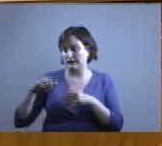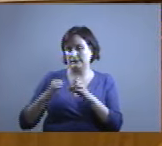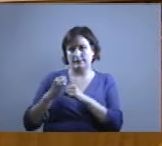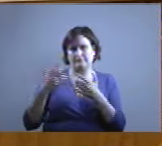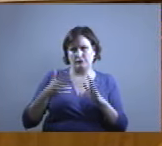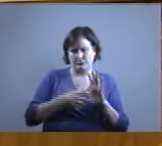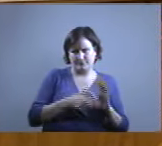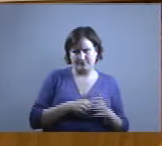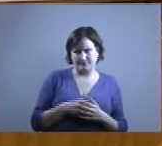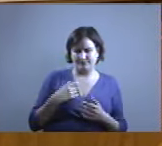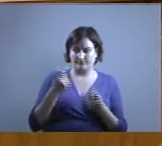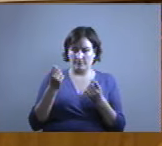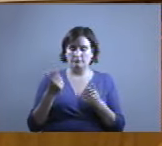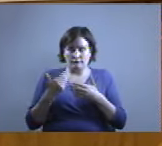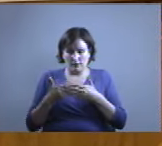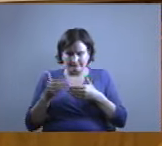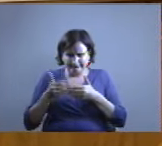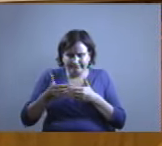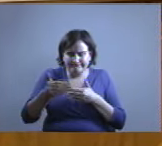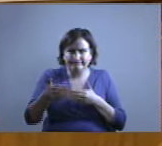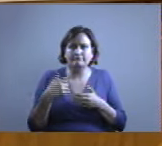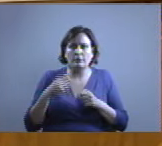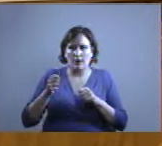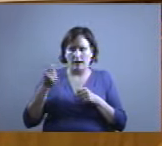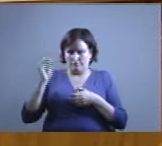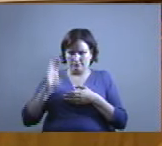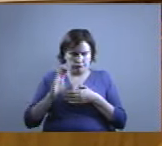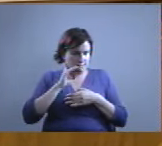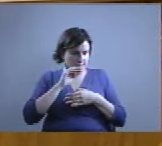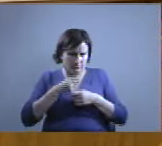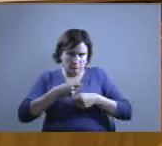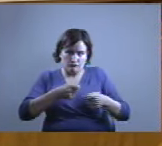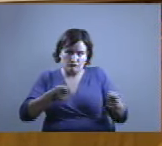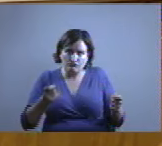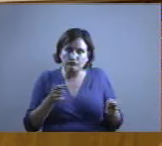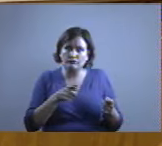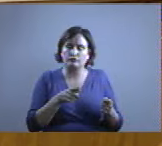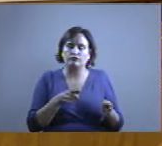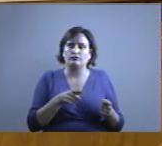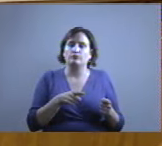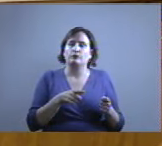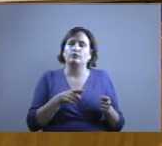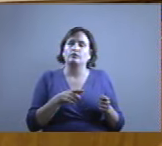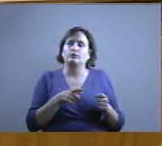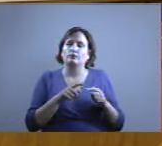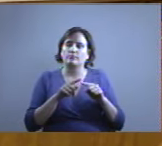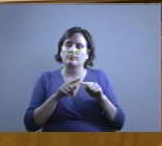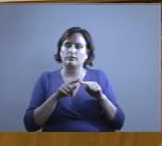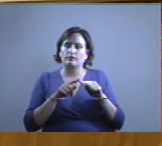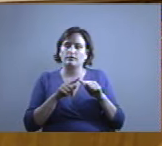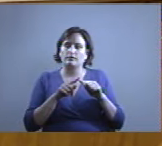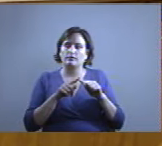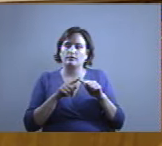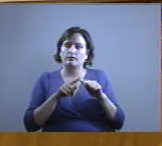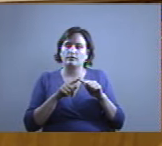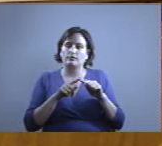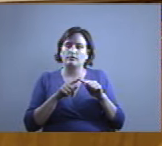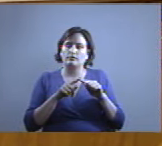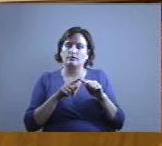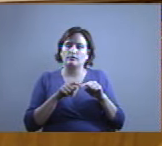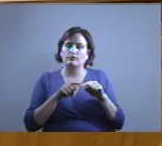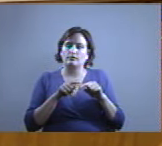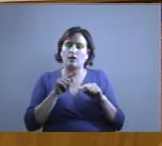fiscal sovereignty and our ability to fund government expenditure are premises on which are based or are premised